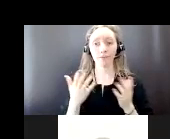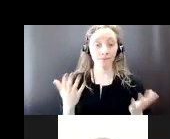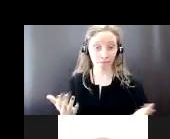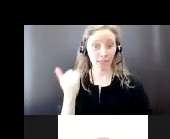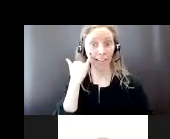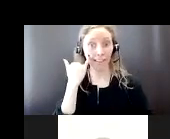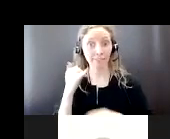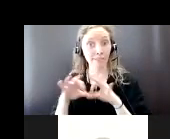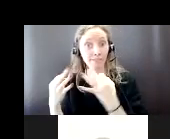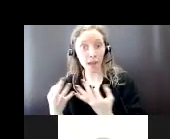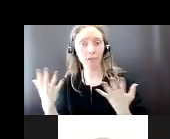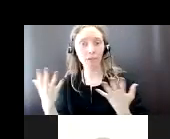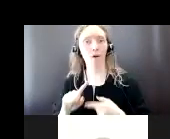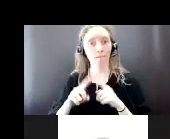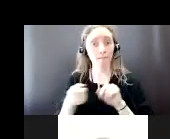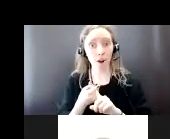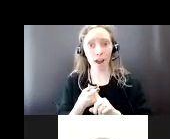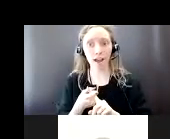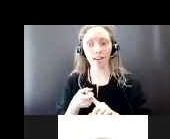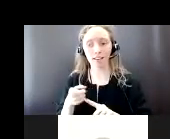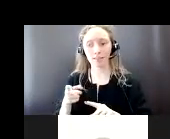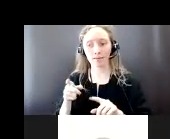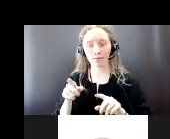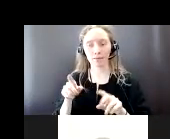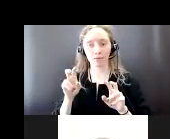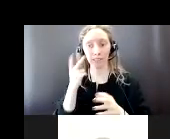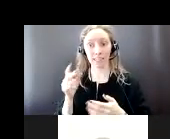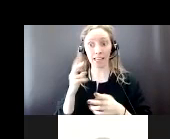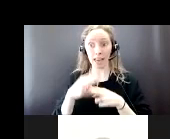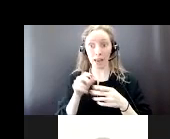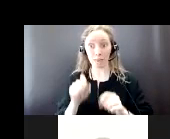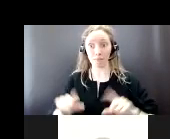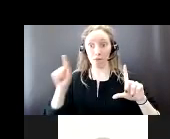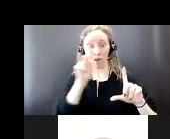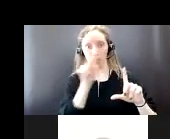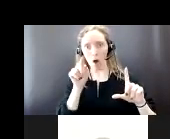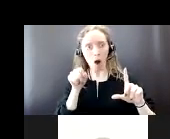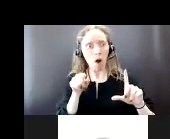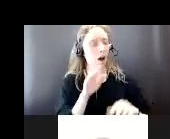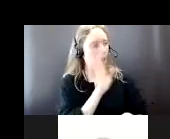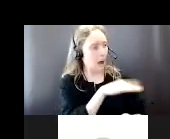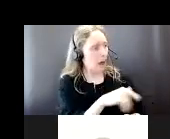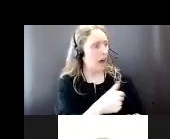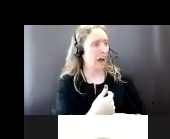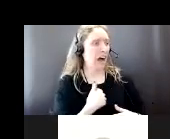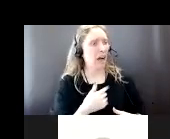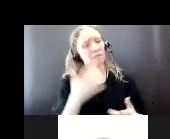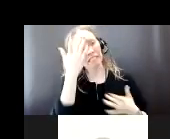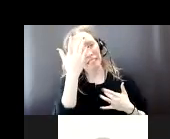They're ill and they need you to go out and buy gift cards. and they assure you that they're going to pay you